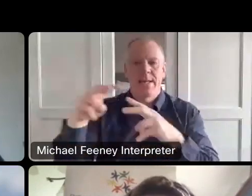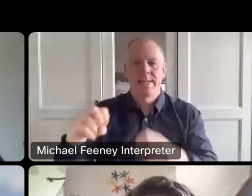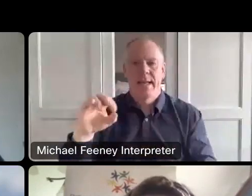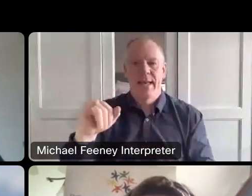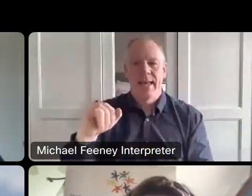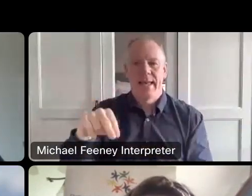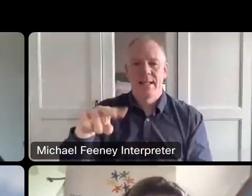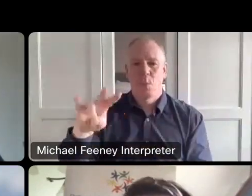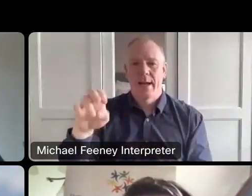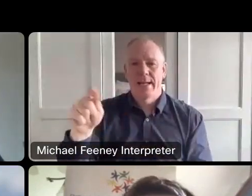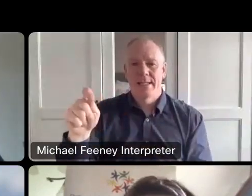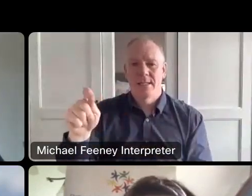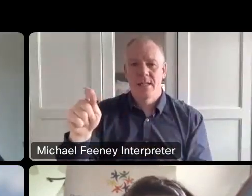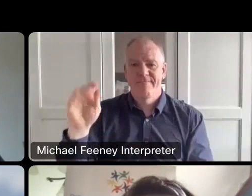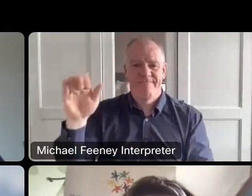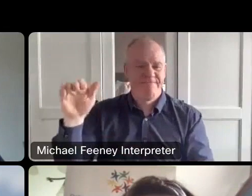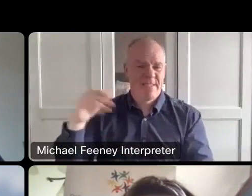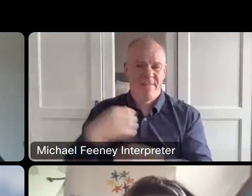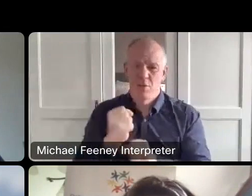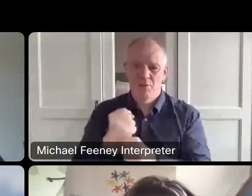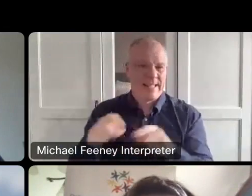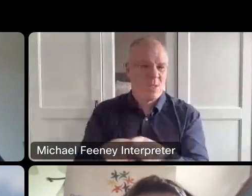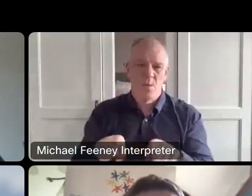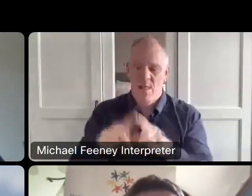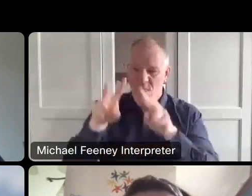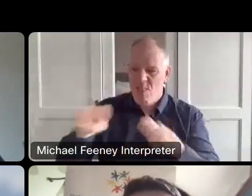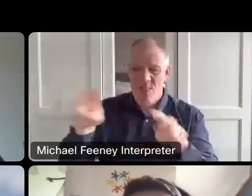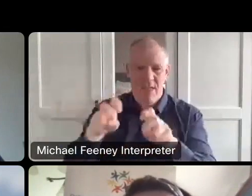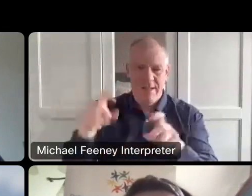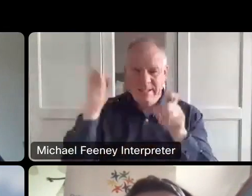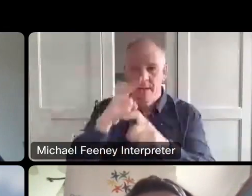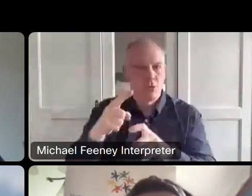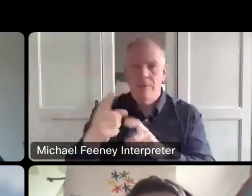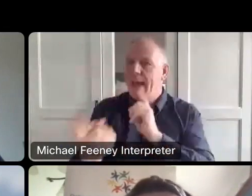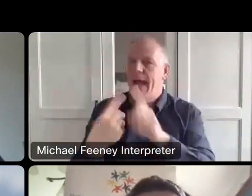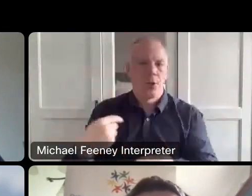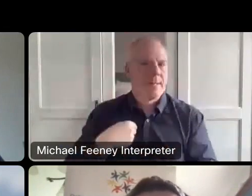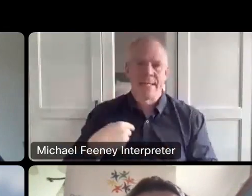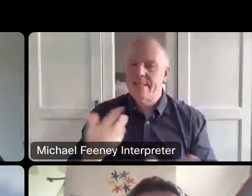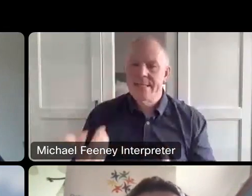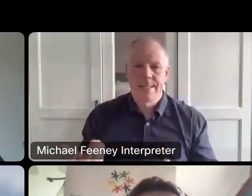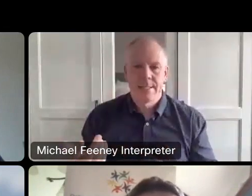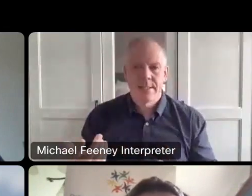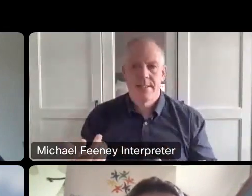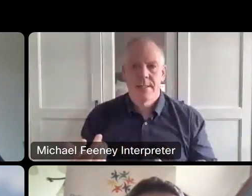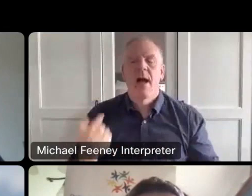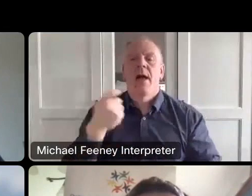inquest was a bit of a frustrating, tough day out. I didn't get my answers in the inquest. And in fact, I